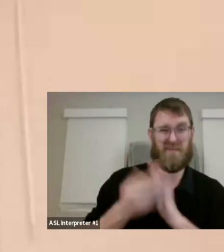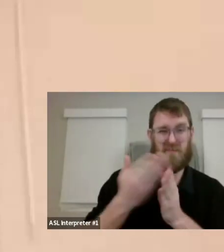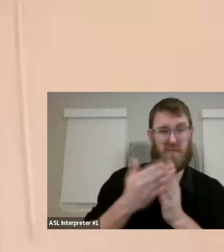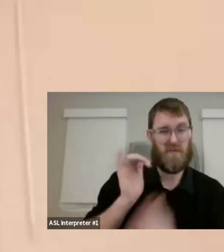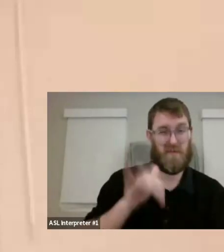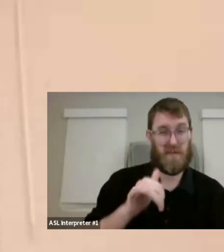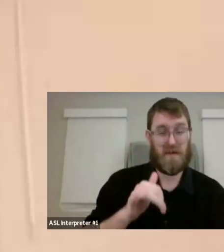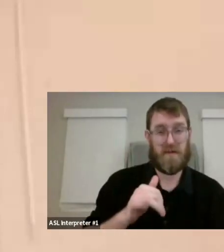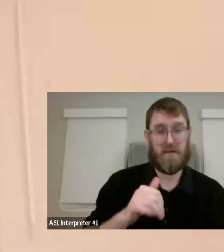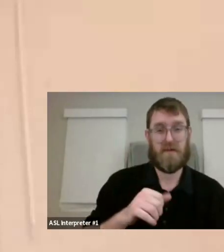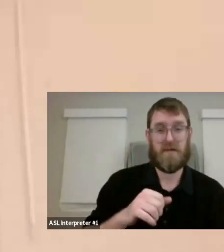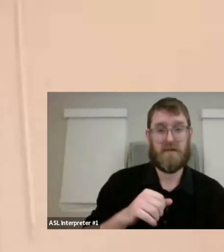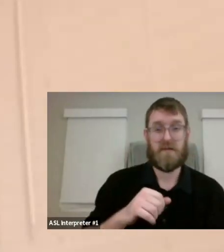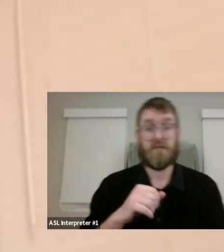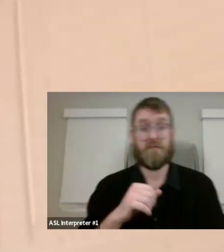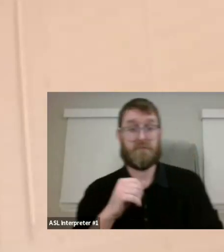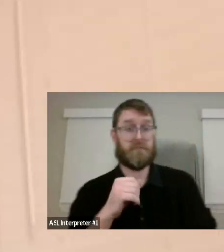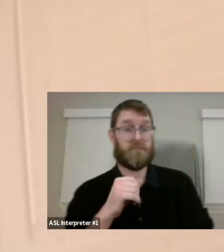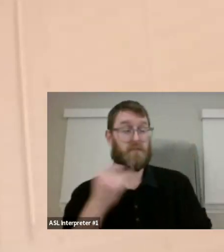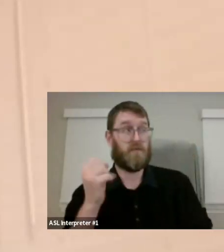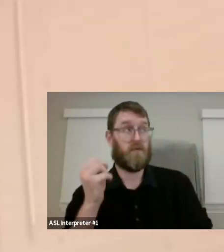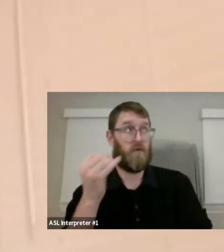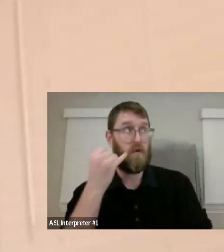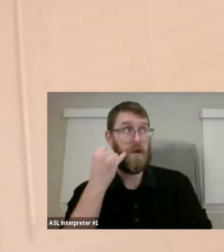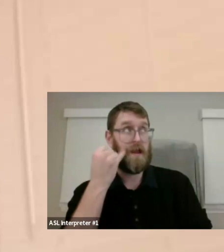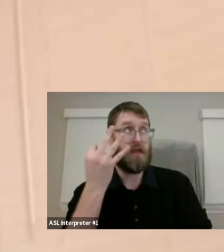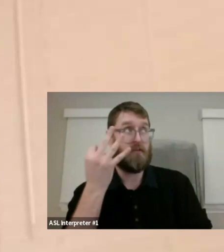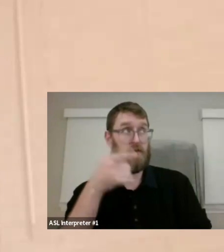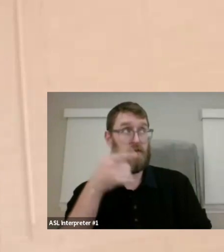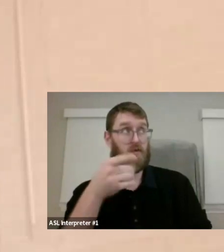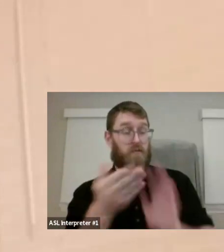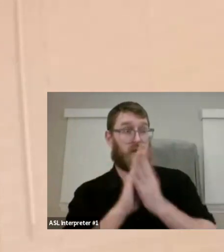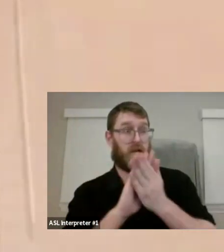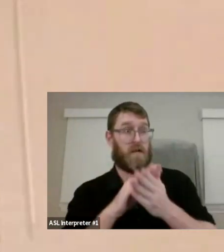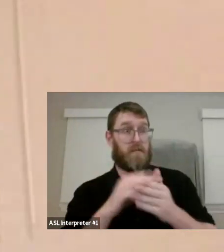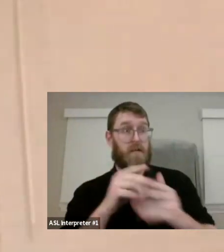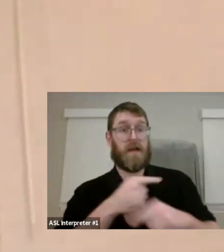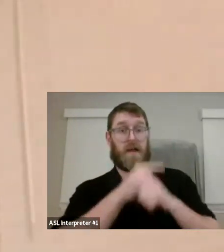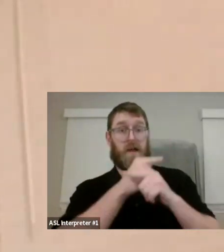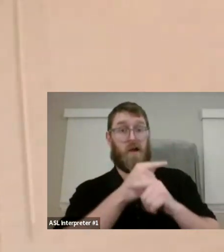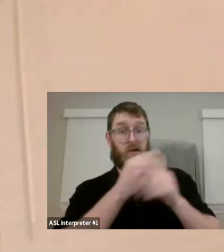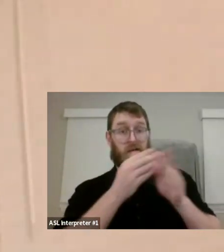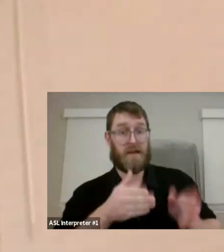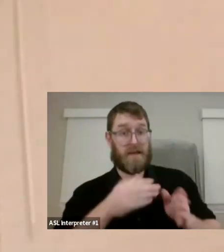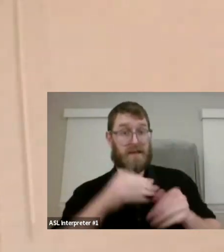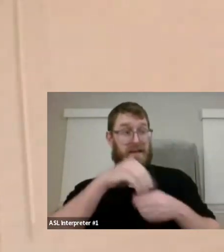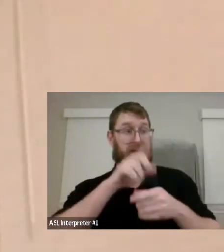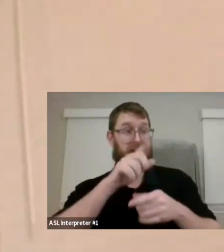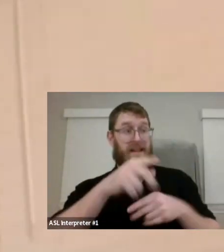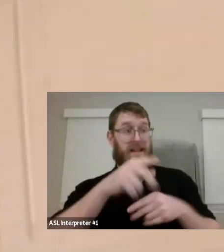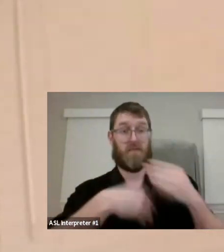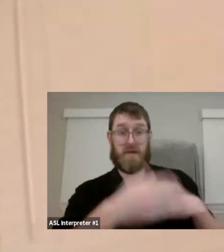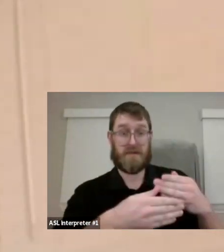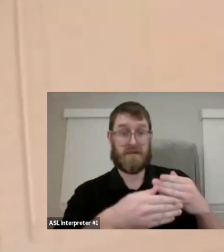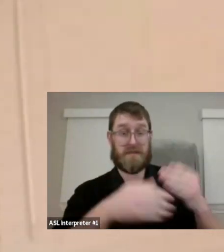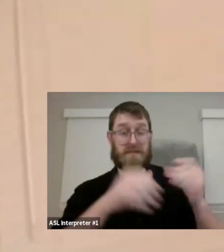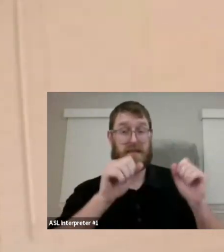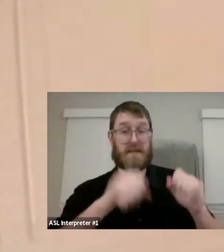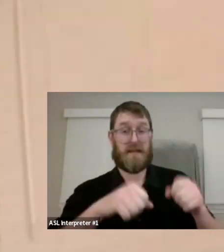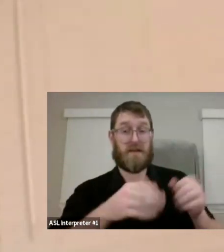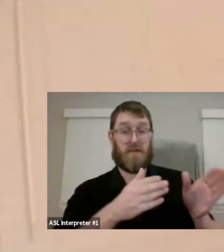So if you are a guardian in this process, can you plan for your own